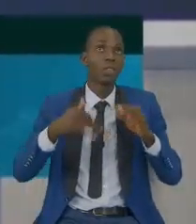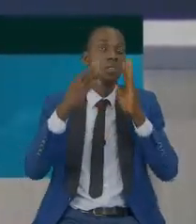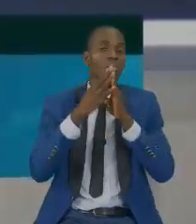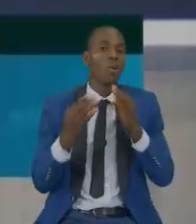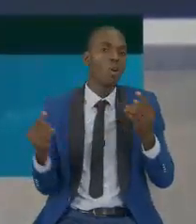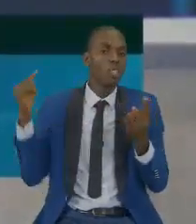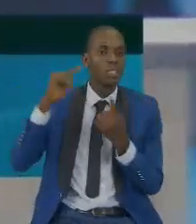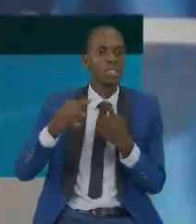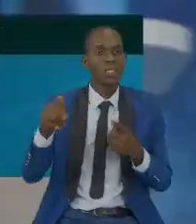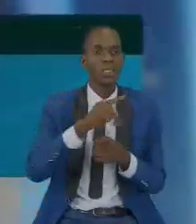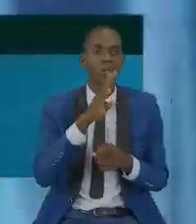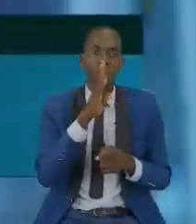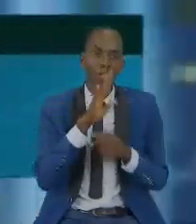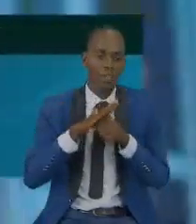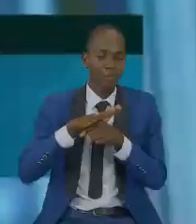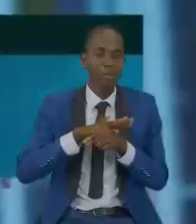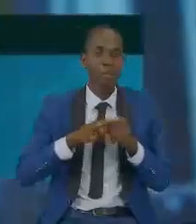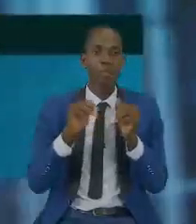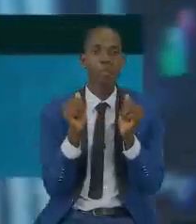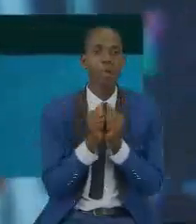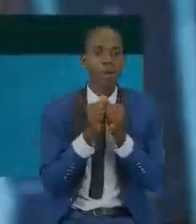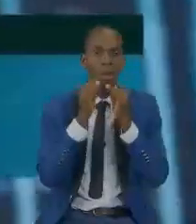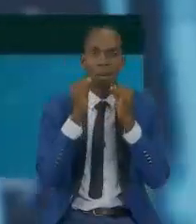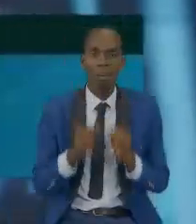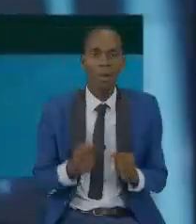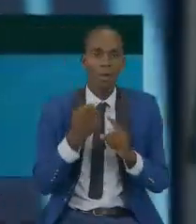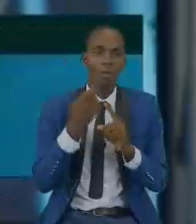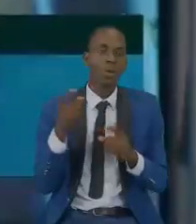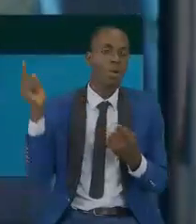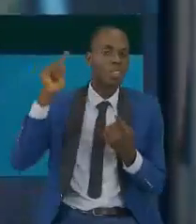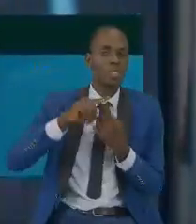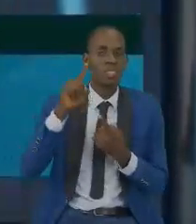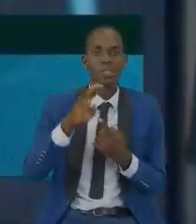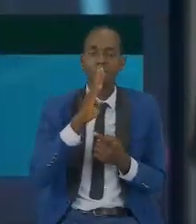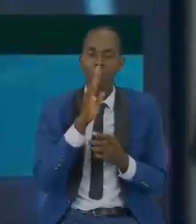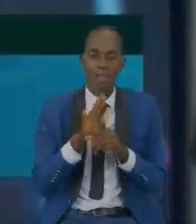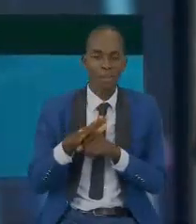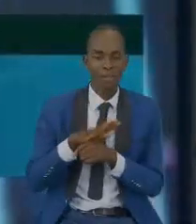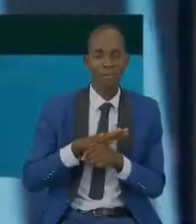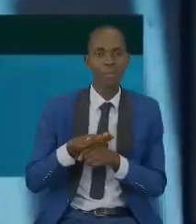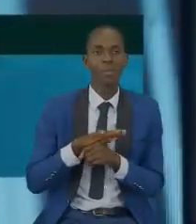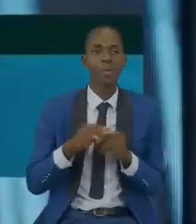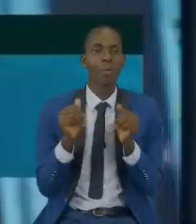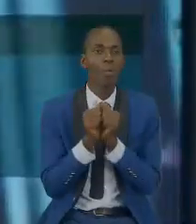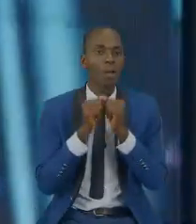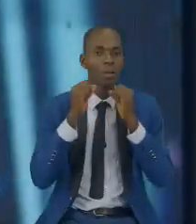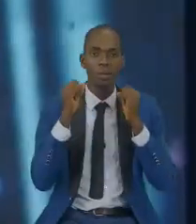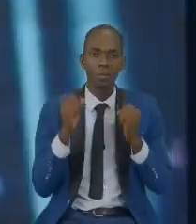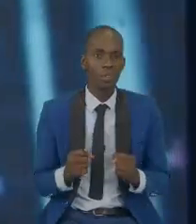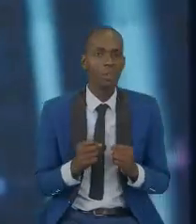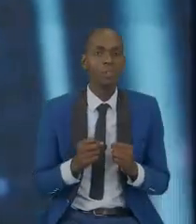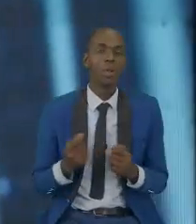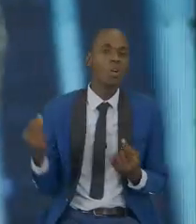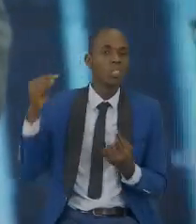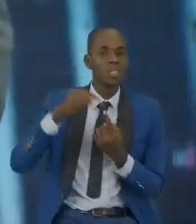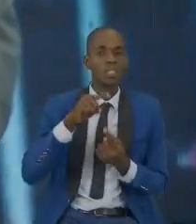be endued with power." Until ye be endued with power,